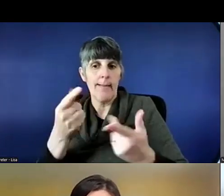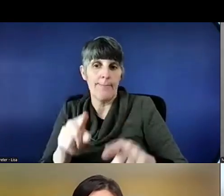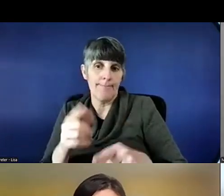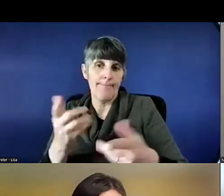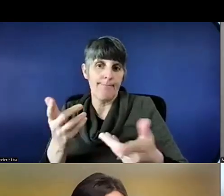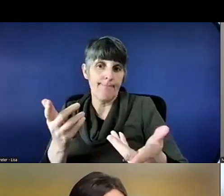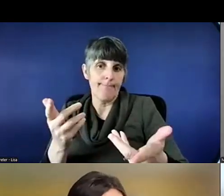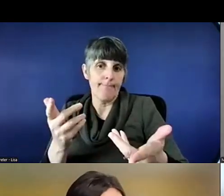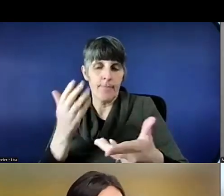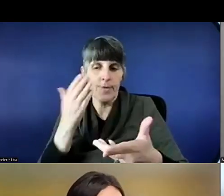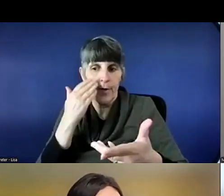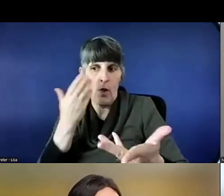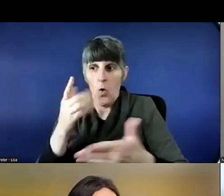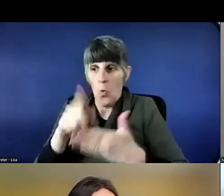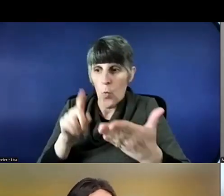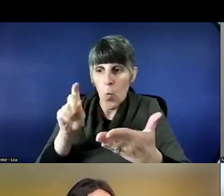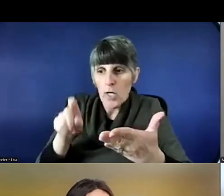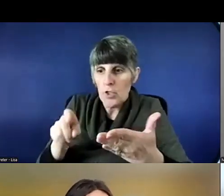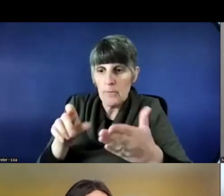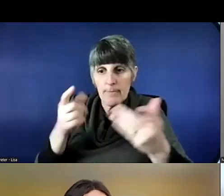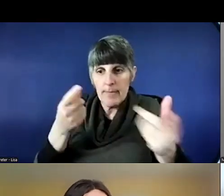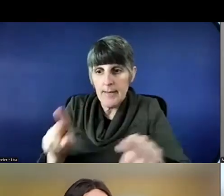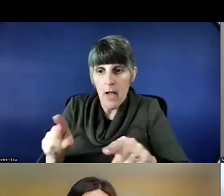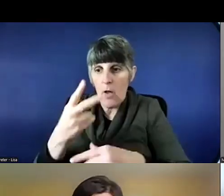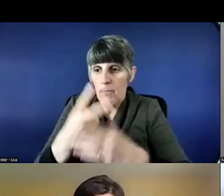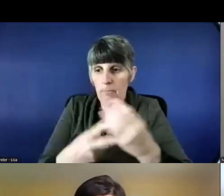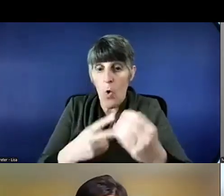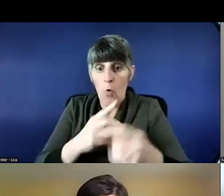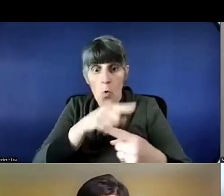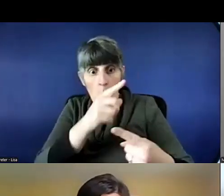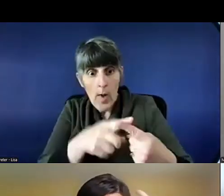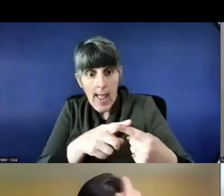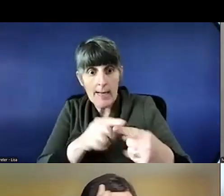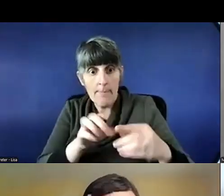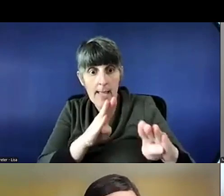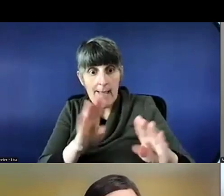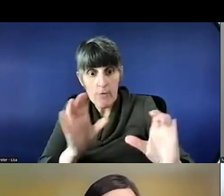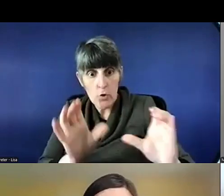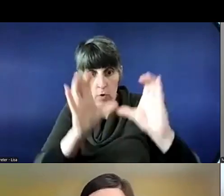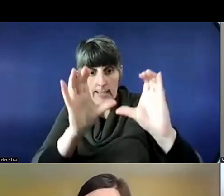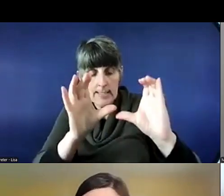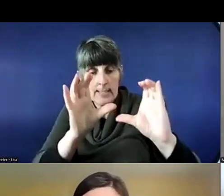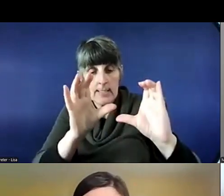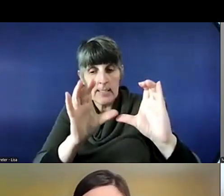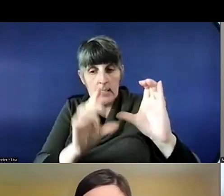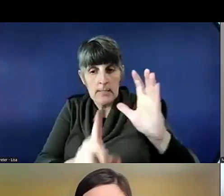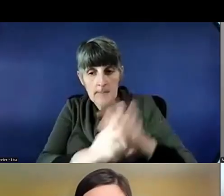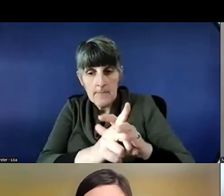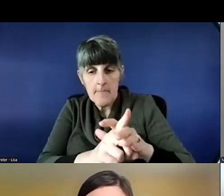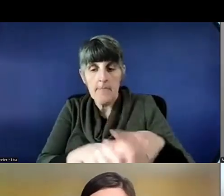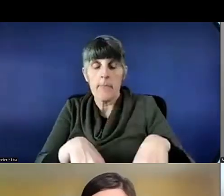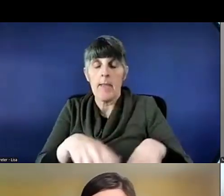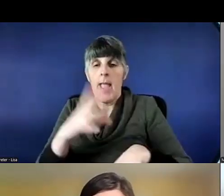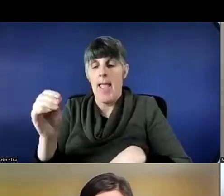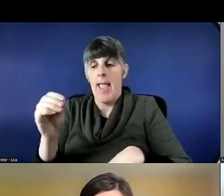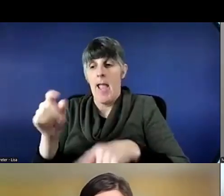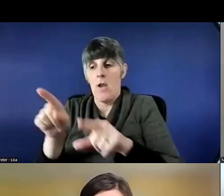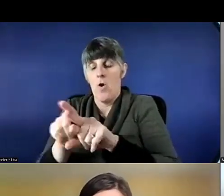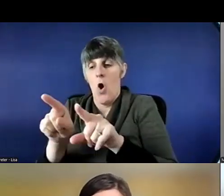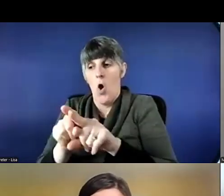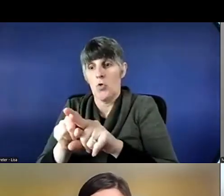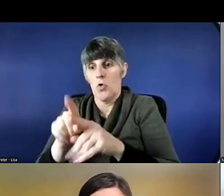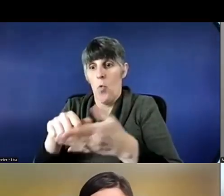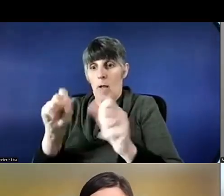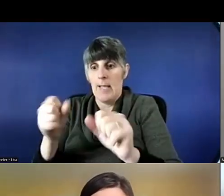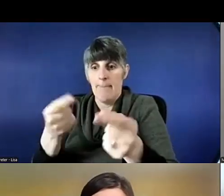is, what should be done both when behavioral crises emerge and also what can